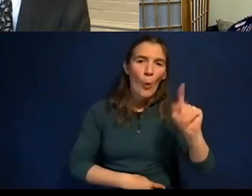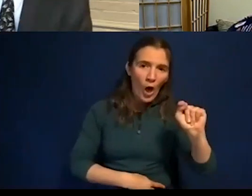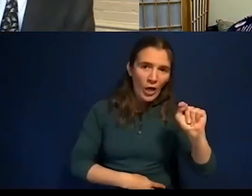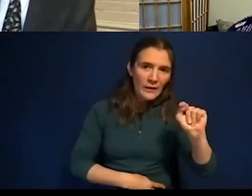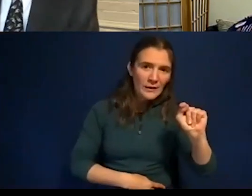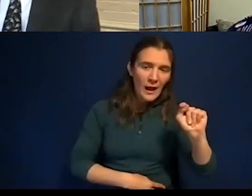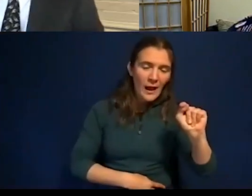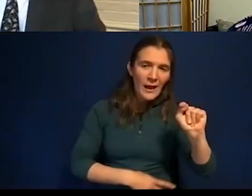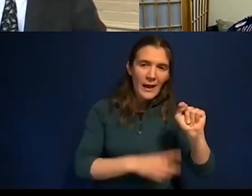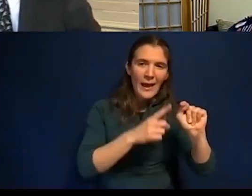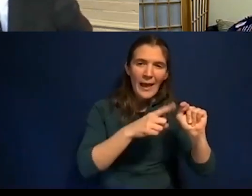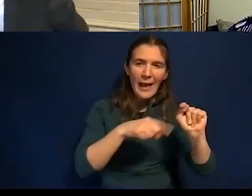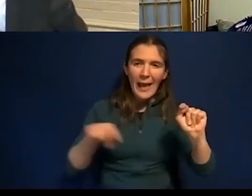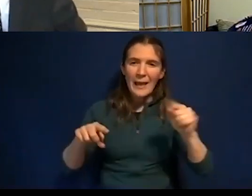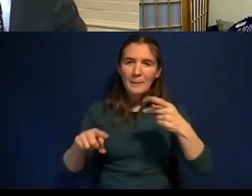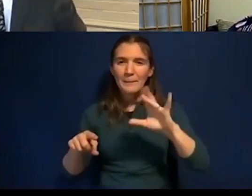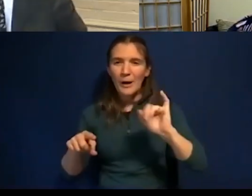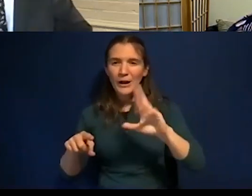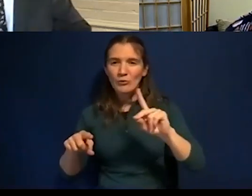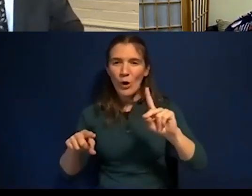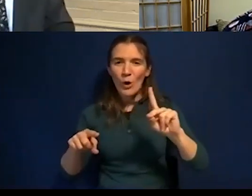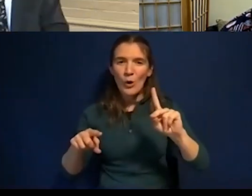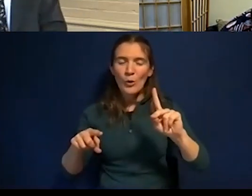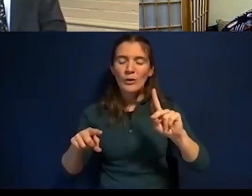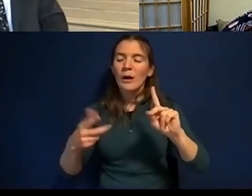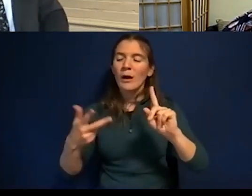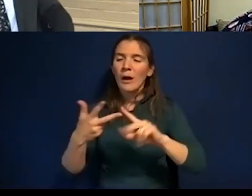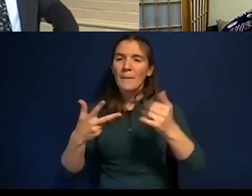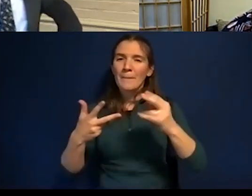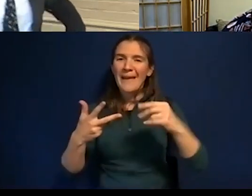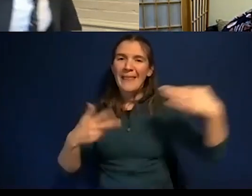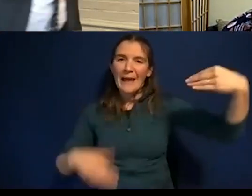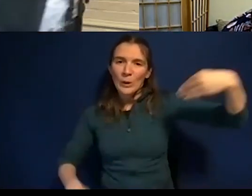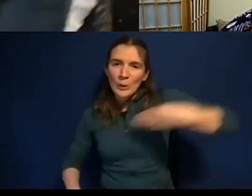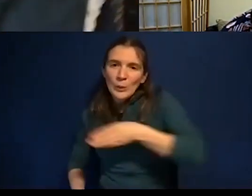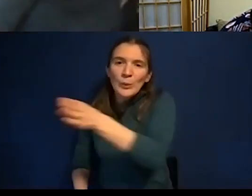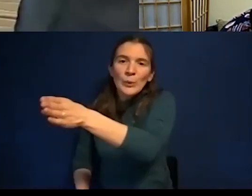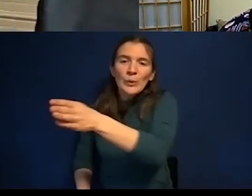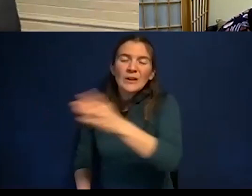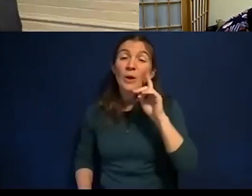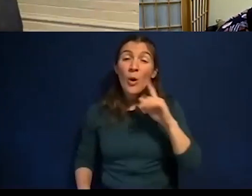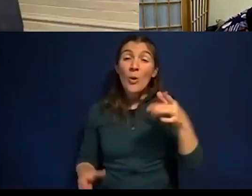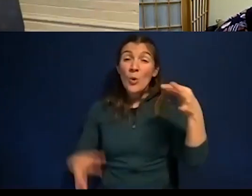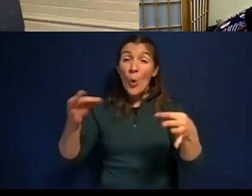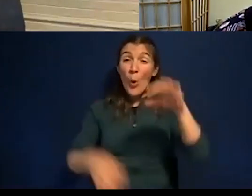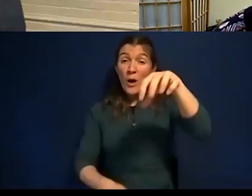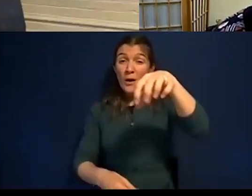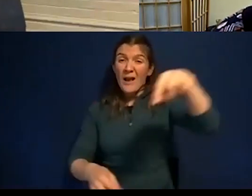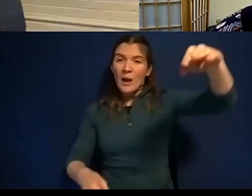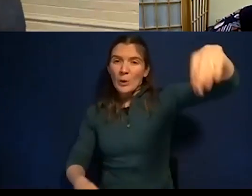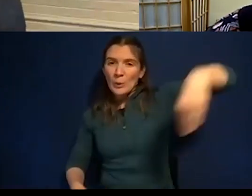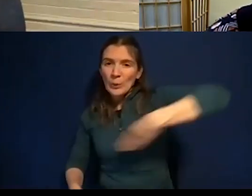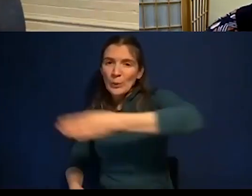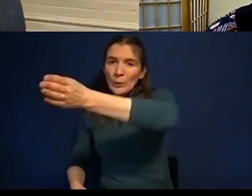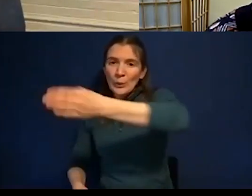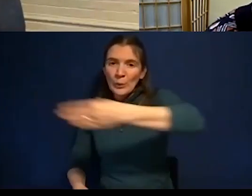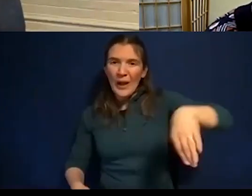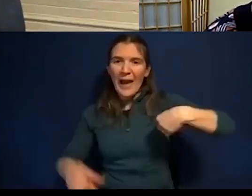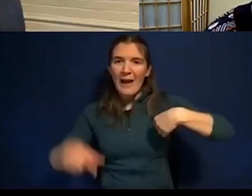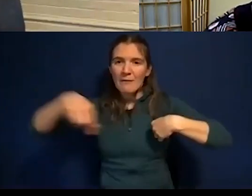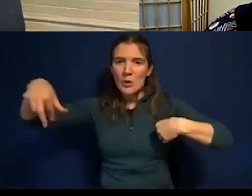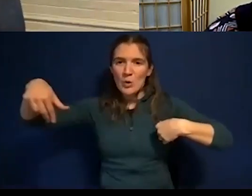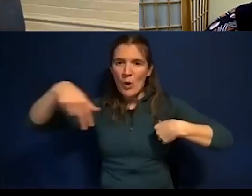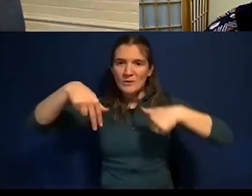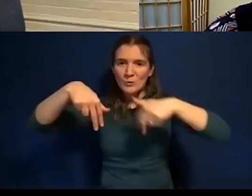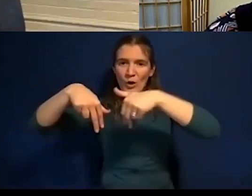Putney Road and Main Street, kind of that three that double crosswalk. I